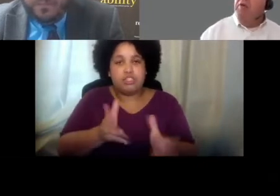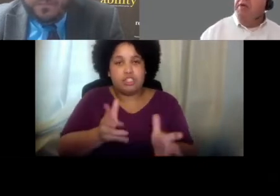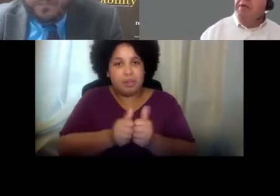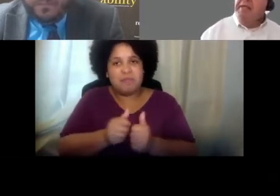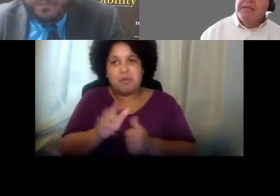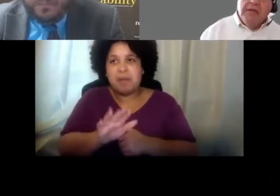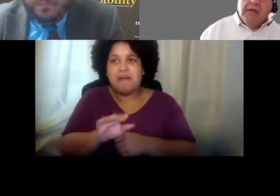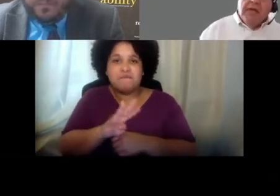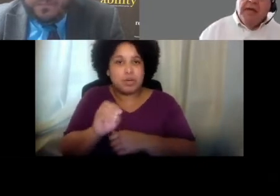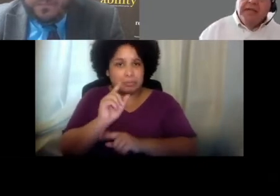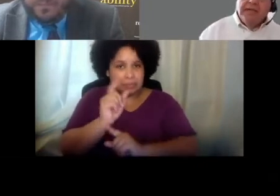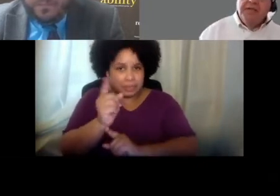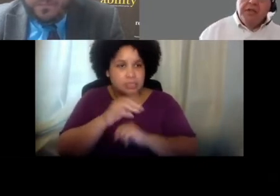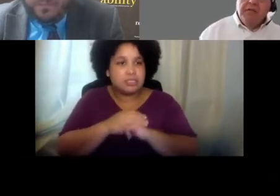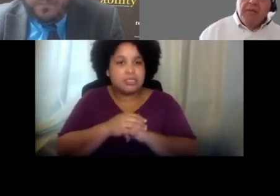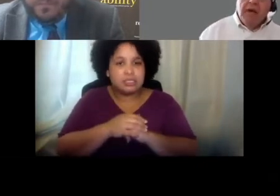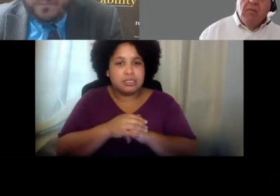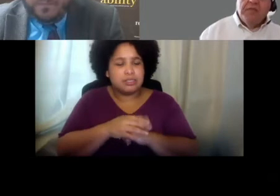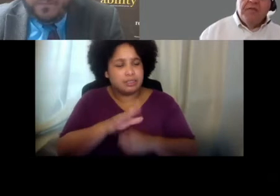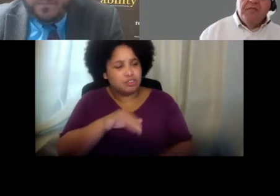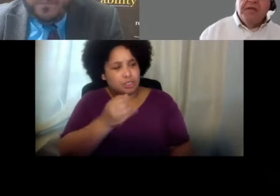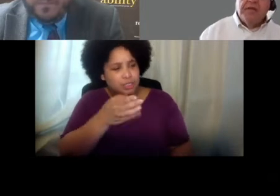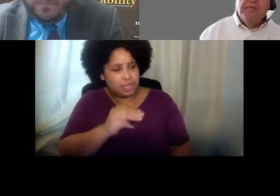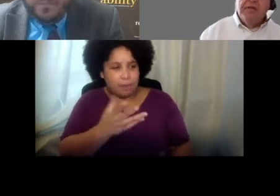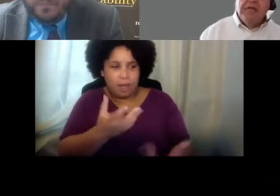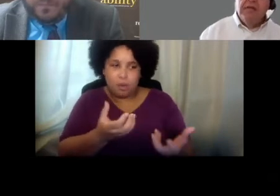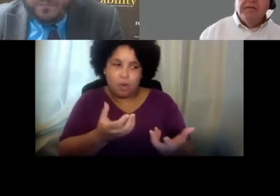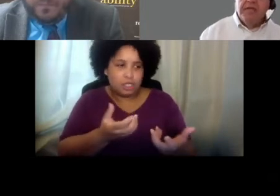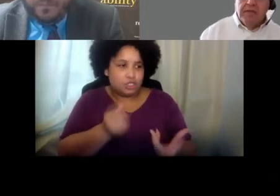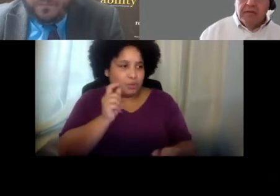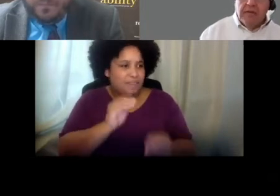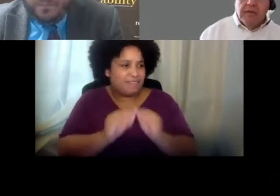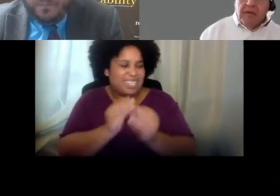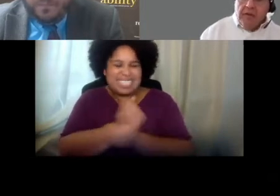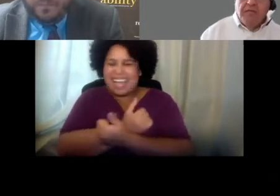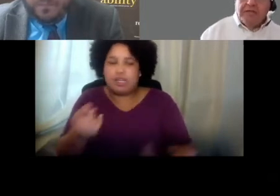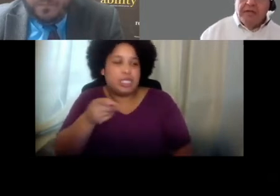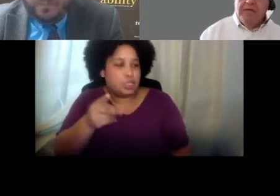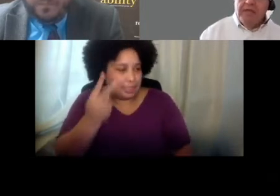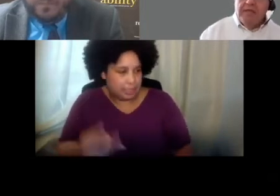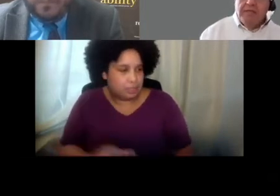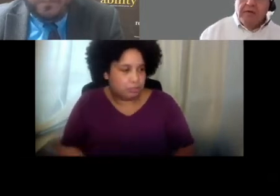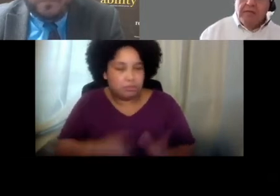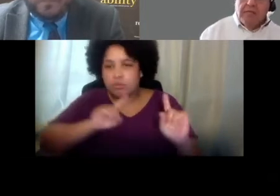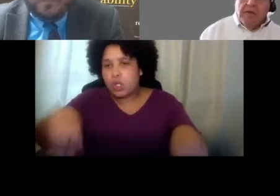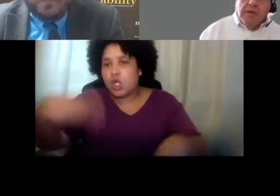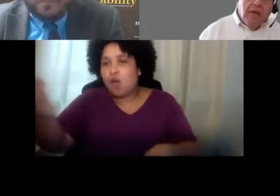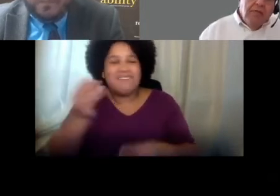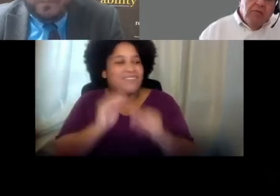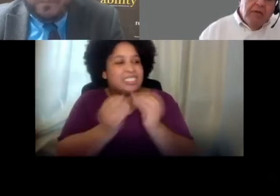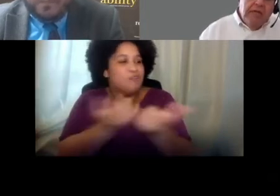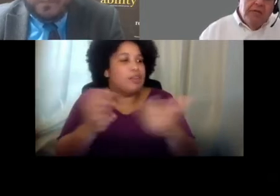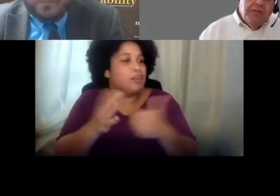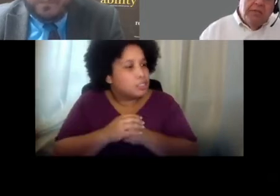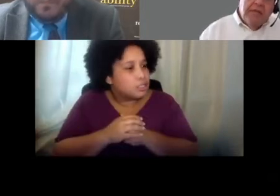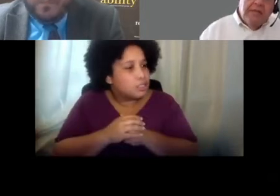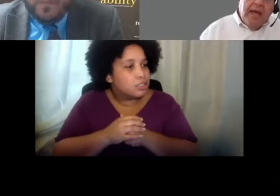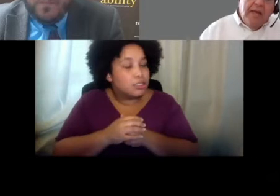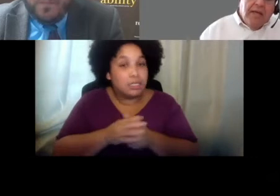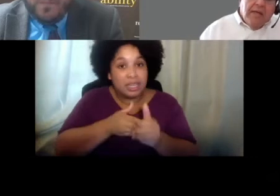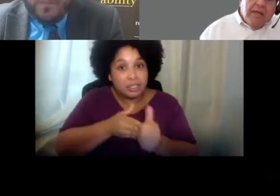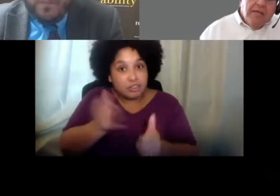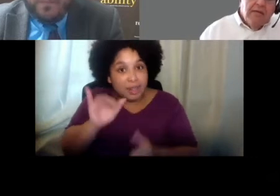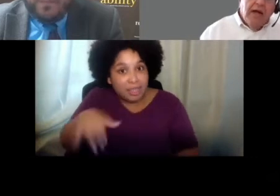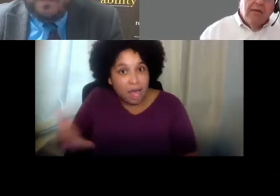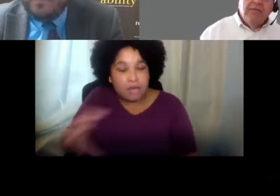about 40 minutes, and he said, "Jim, I want you to fix everything you see. Go fix everything in the firm." And with leadership like